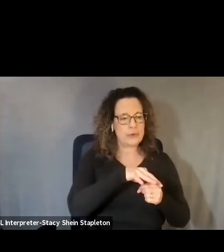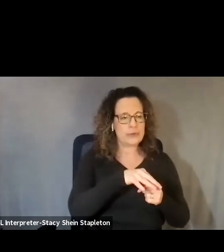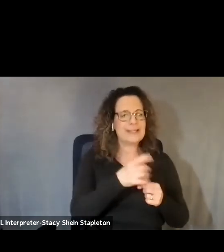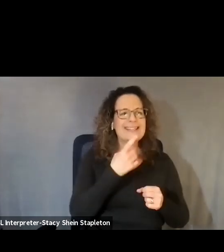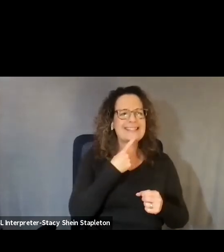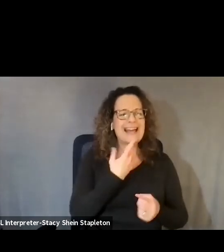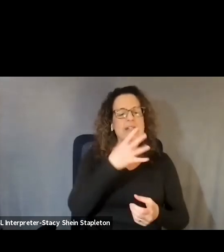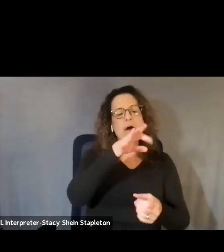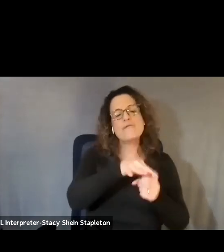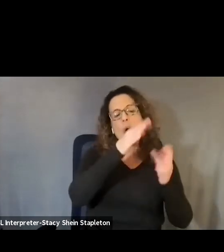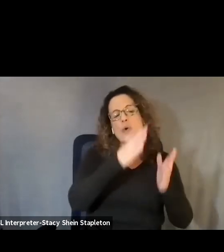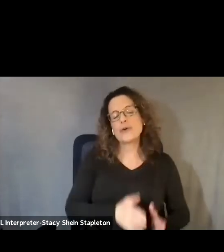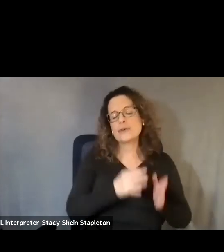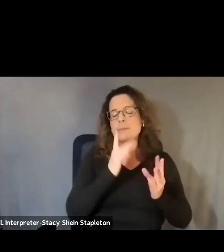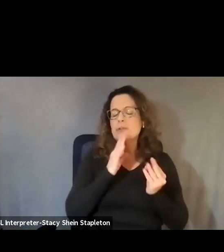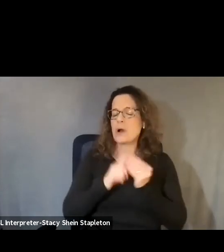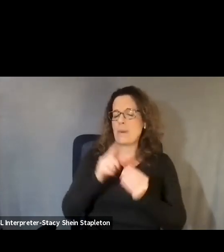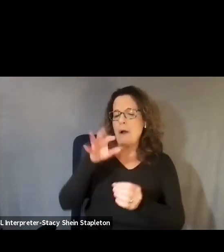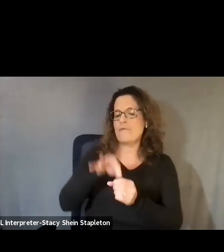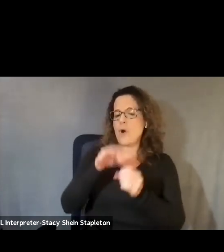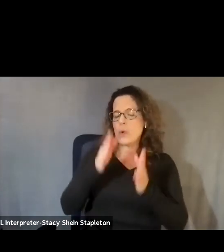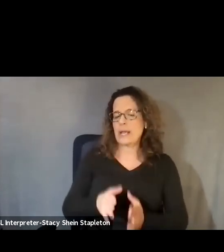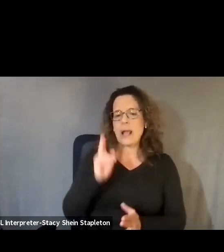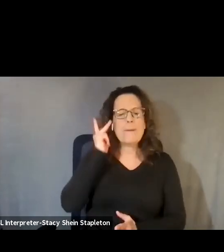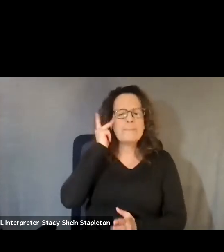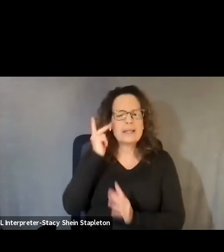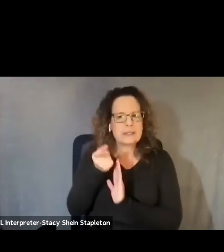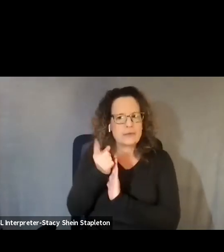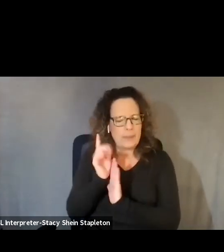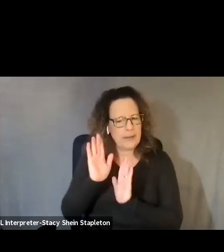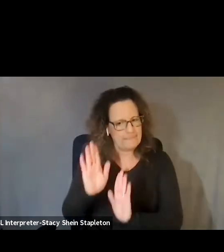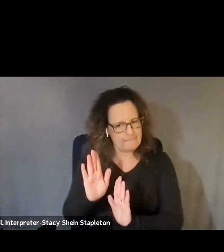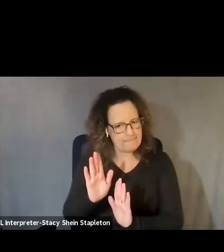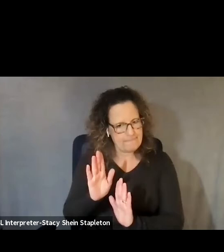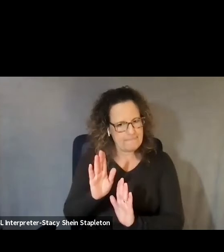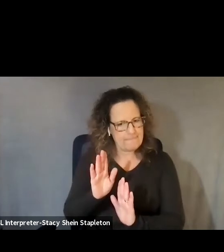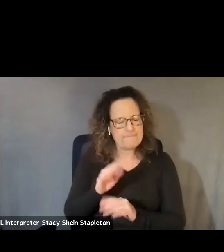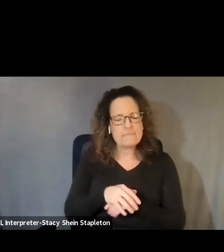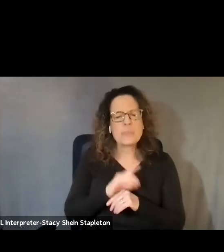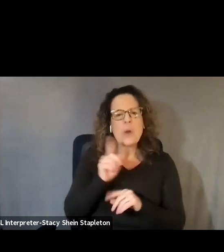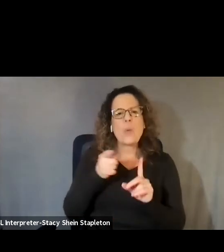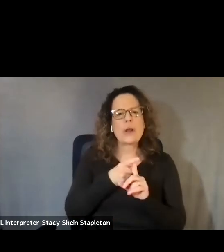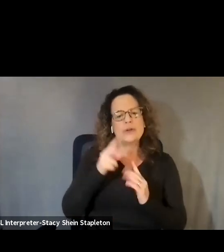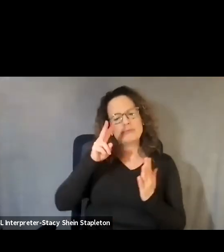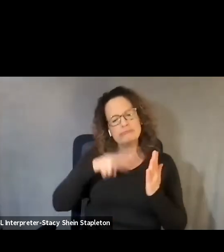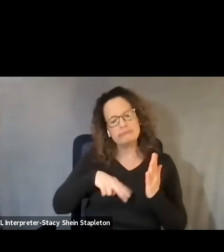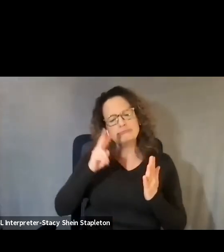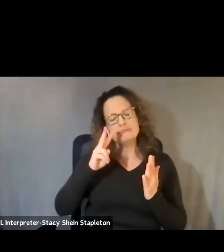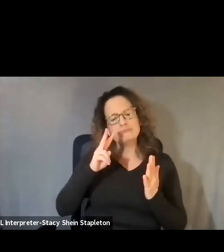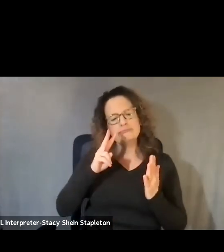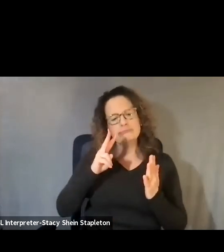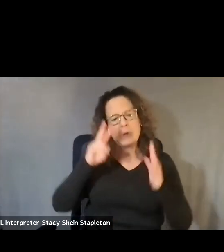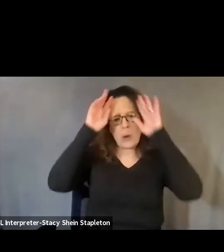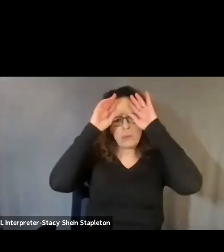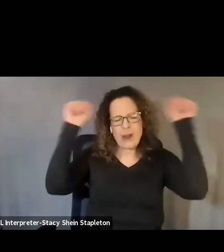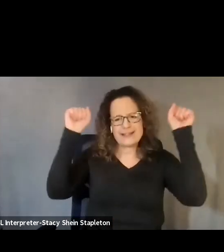So I'm going to mention voting and politics momentarily here. When you take a look at any